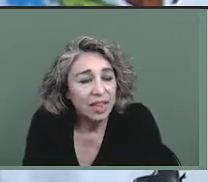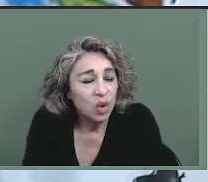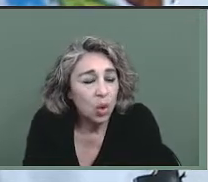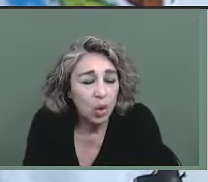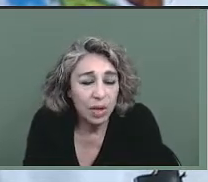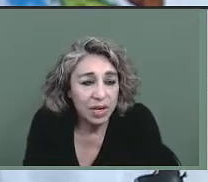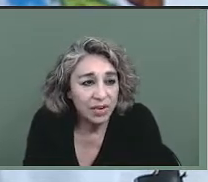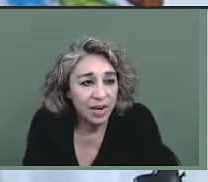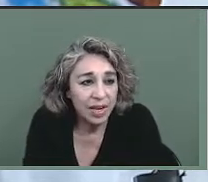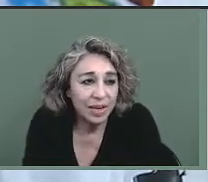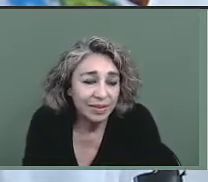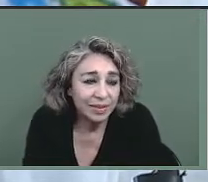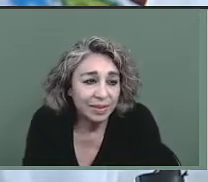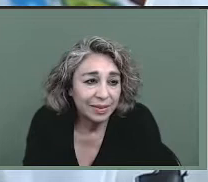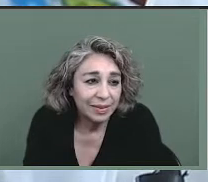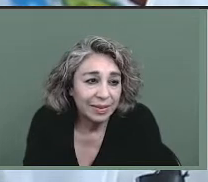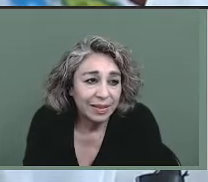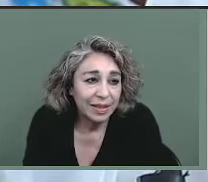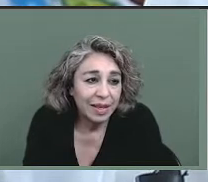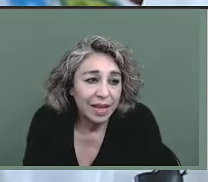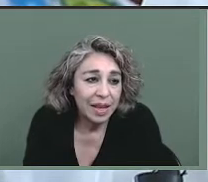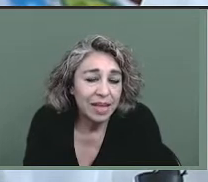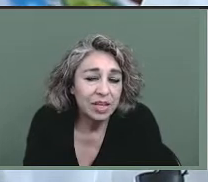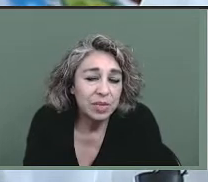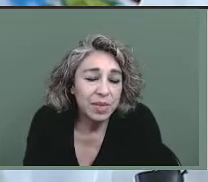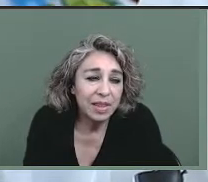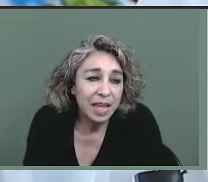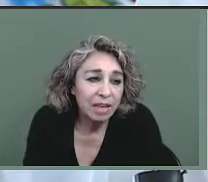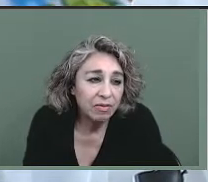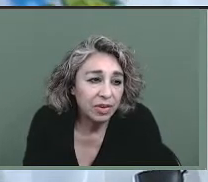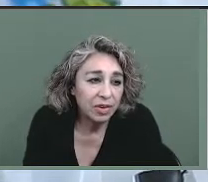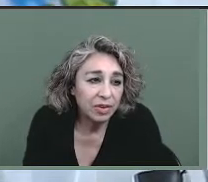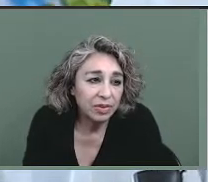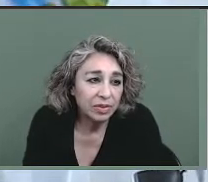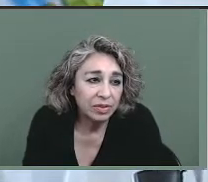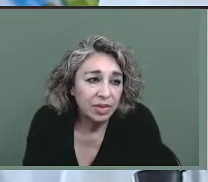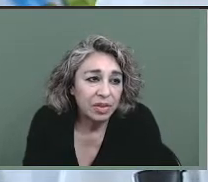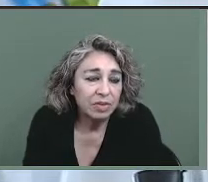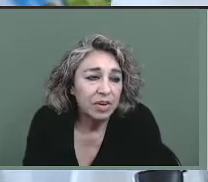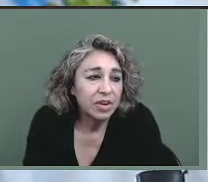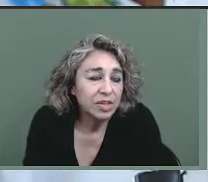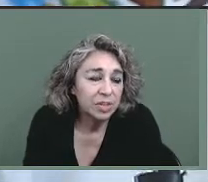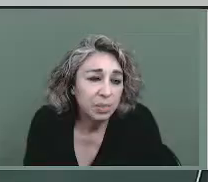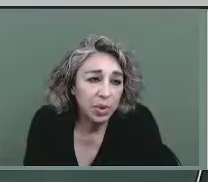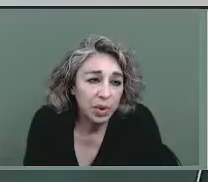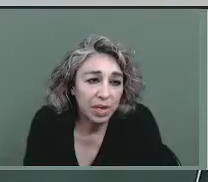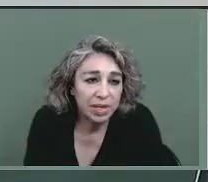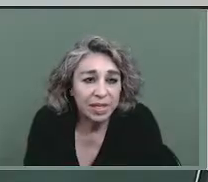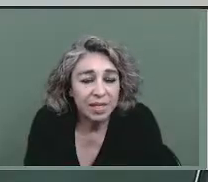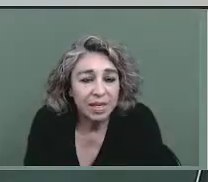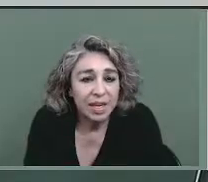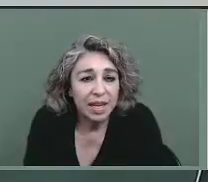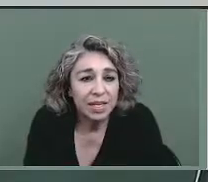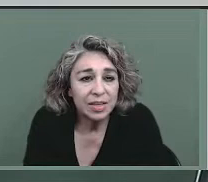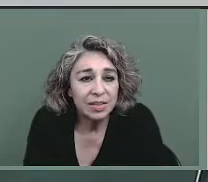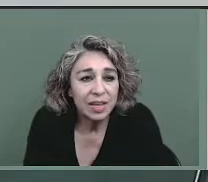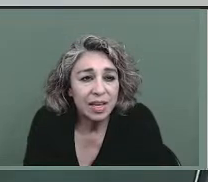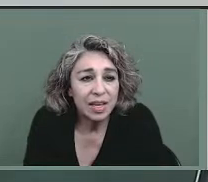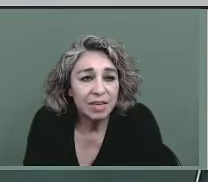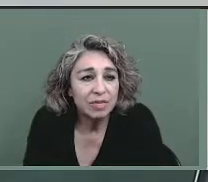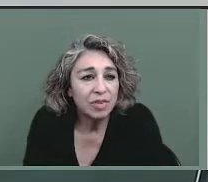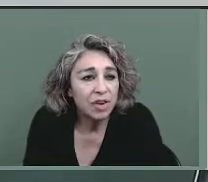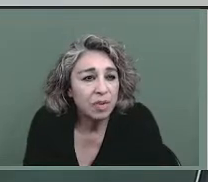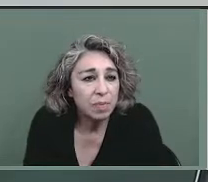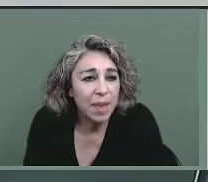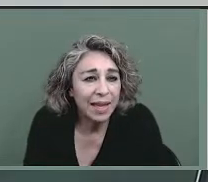in the whole country, and to be thankful for your support, and to thank